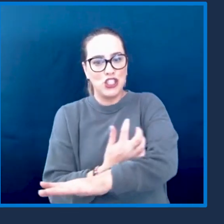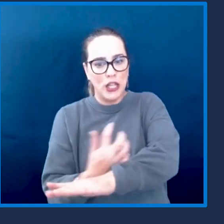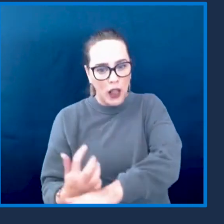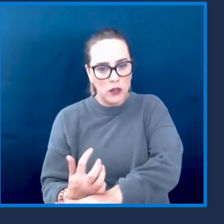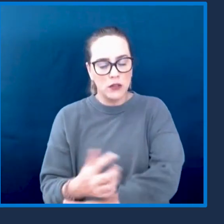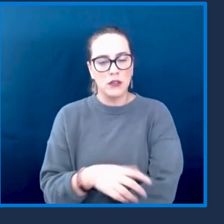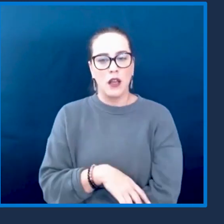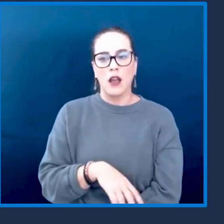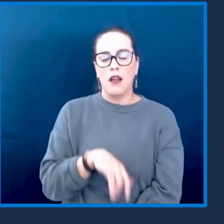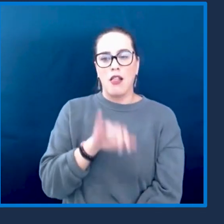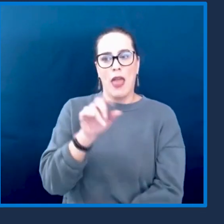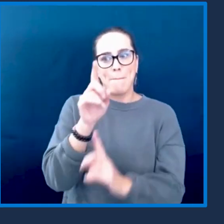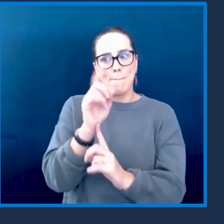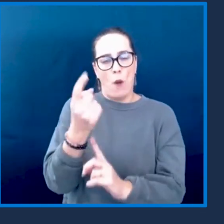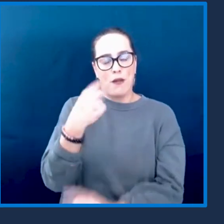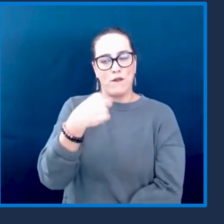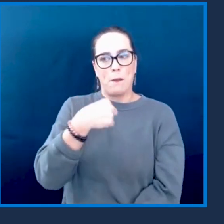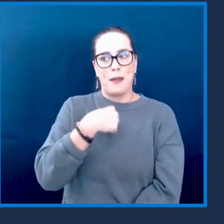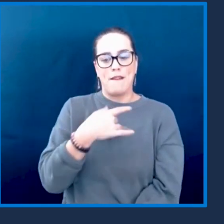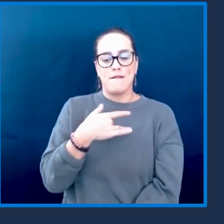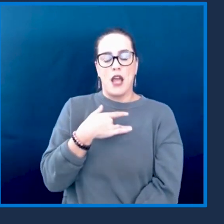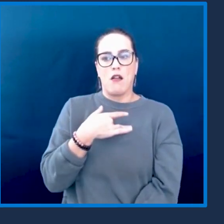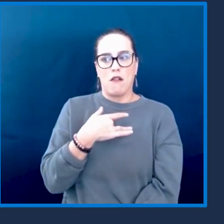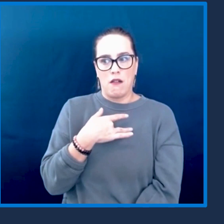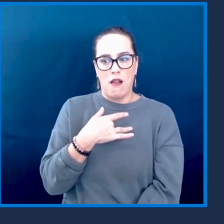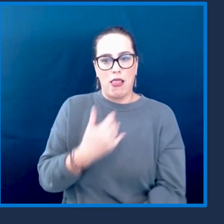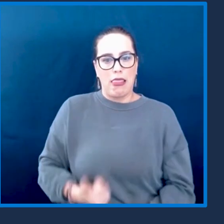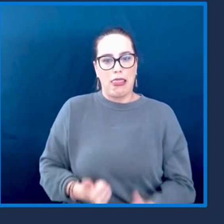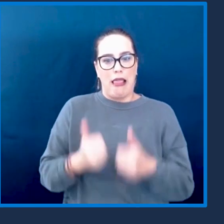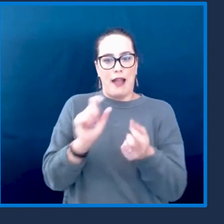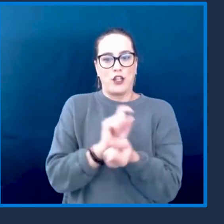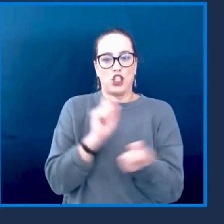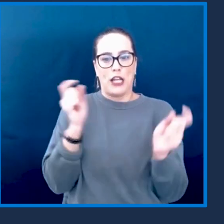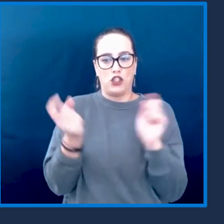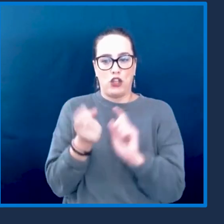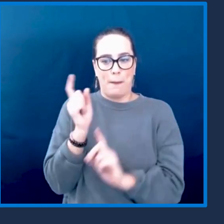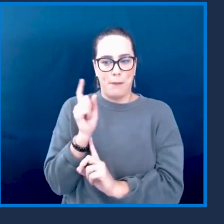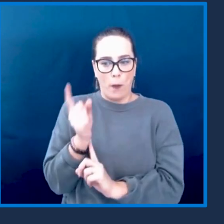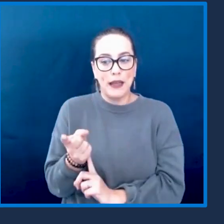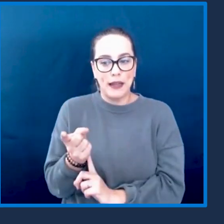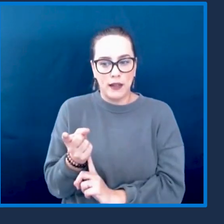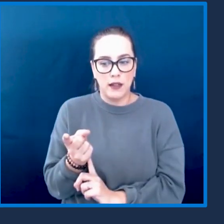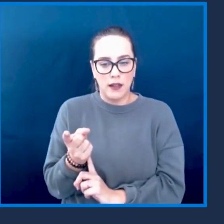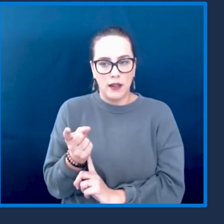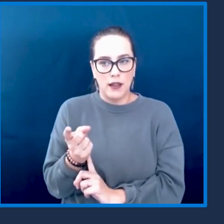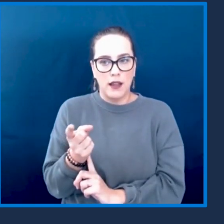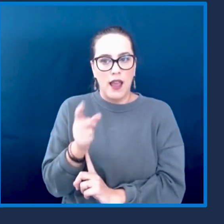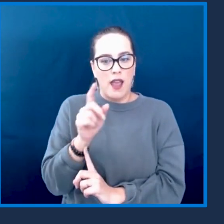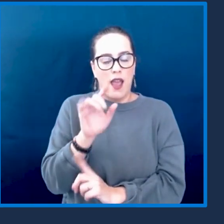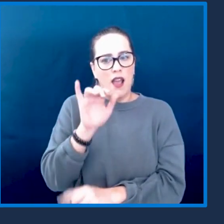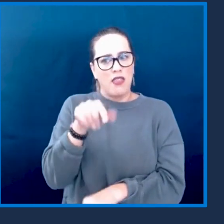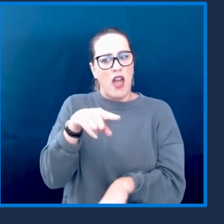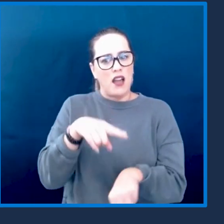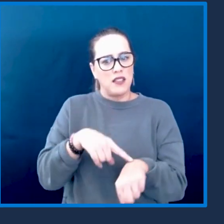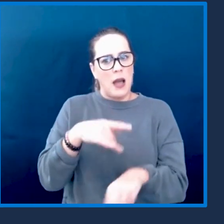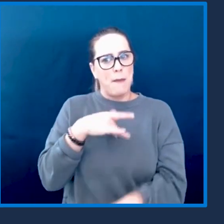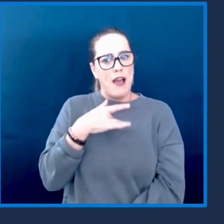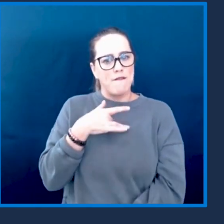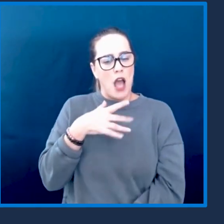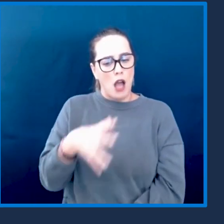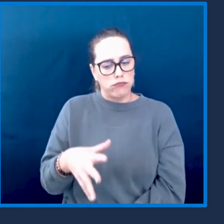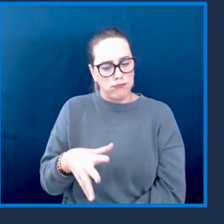I don't say this lightly, it was a life-changing moment for me. It was then that I embraced the idea of my